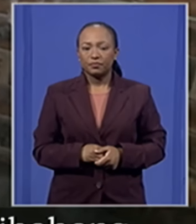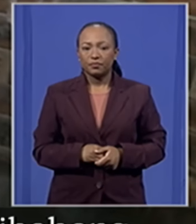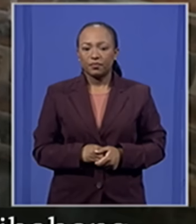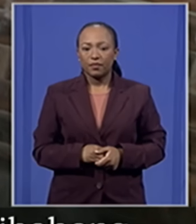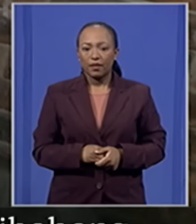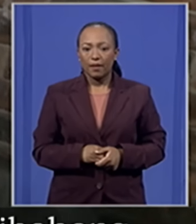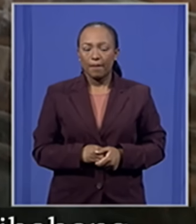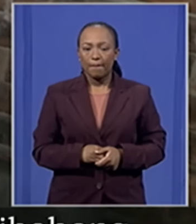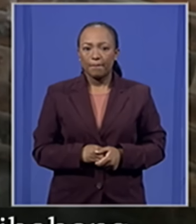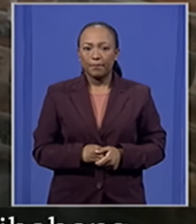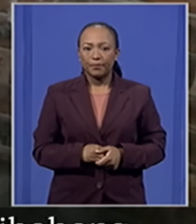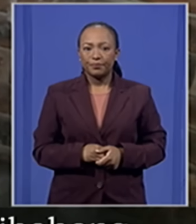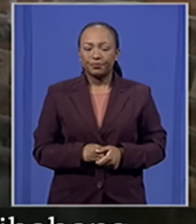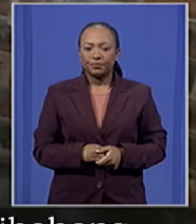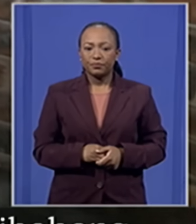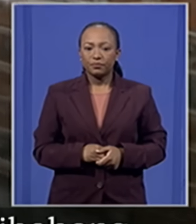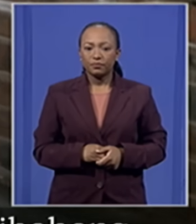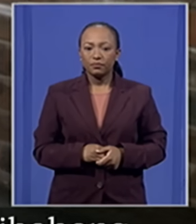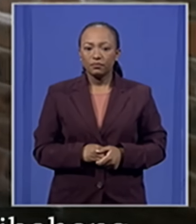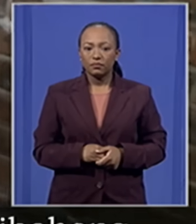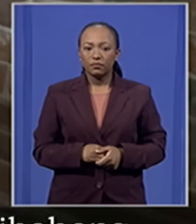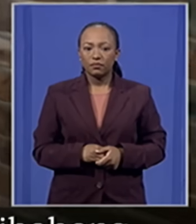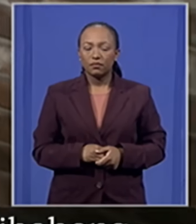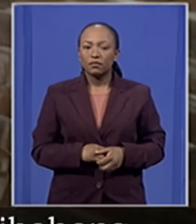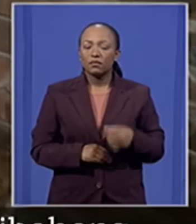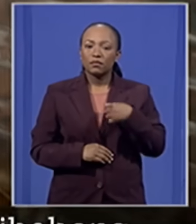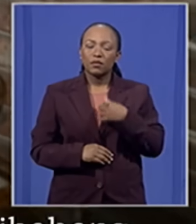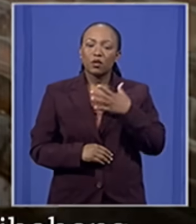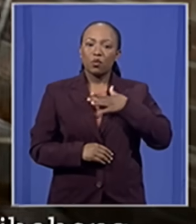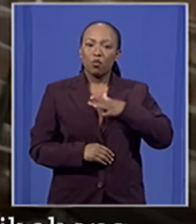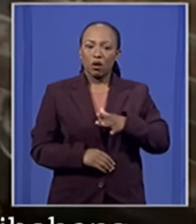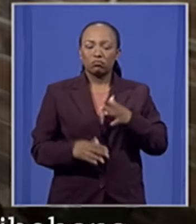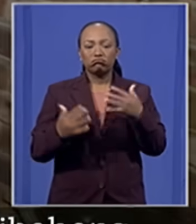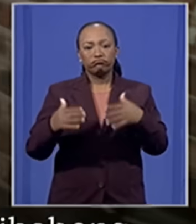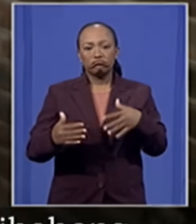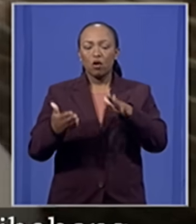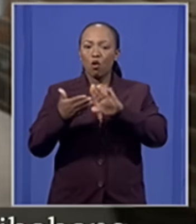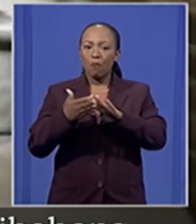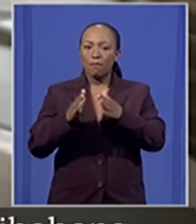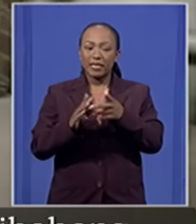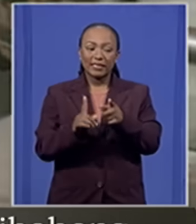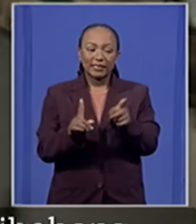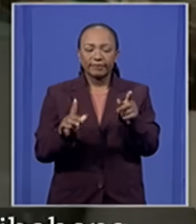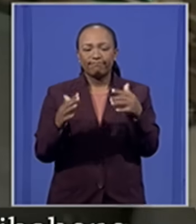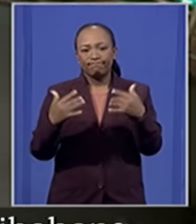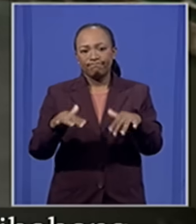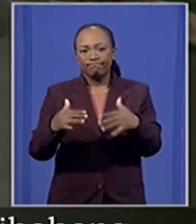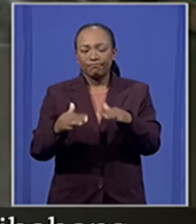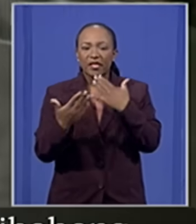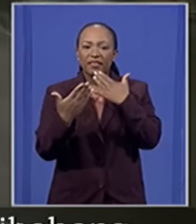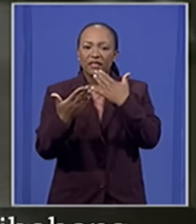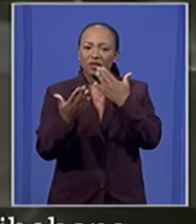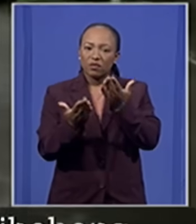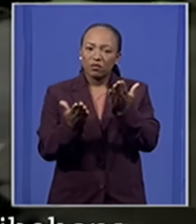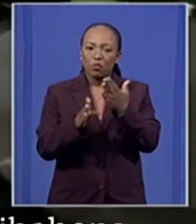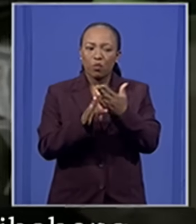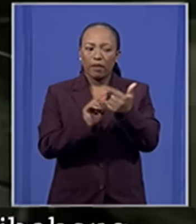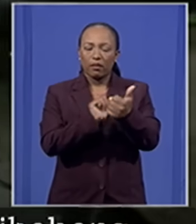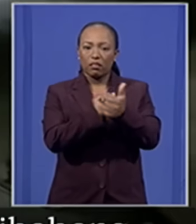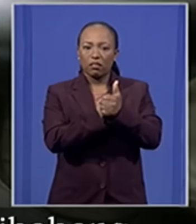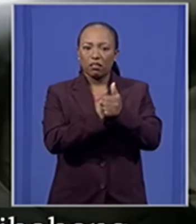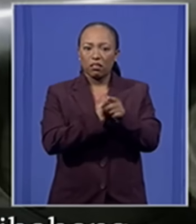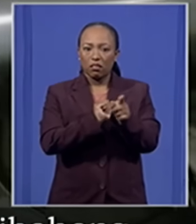We want to appreciate to the community to say thank you very much for working with us. Finally, we've made sure that